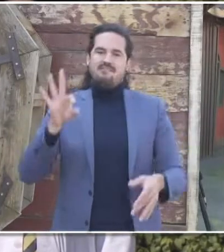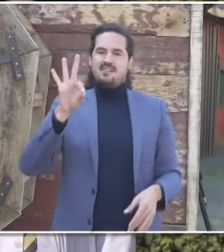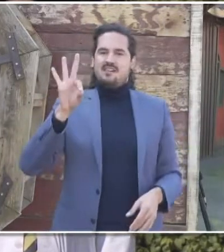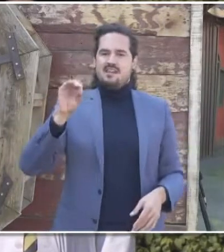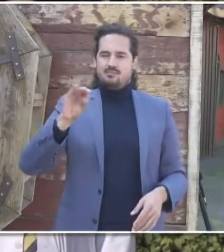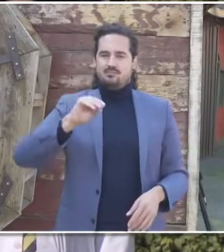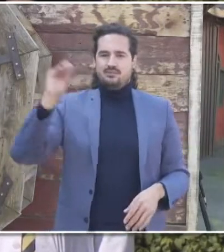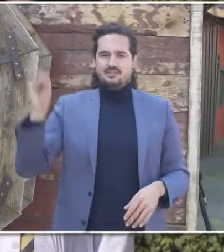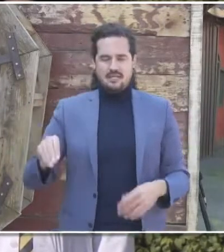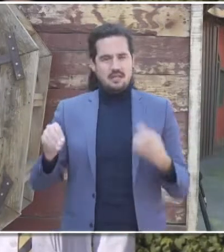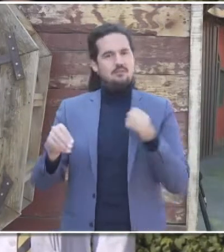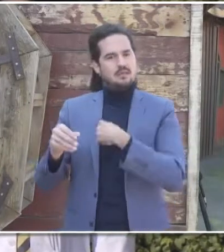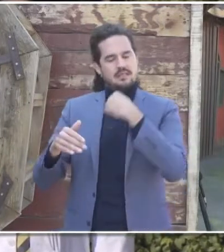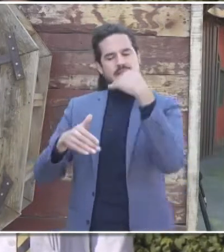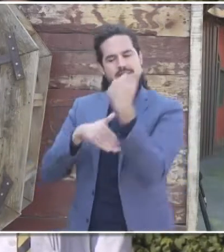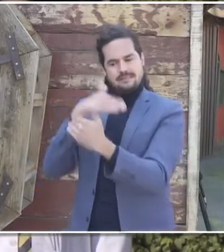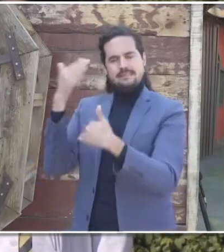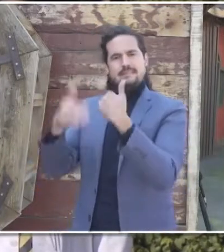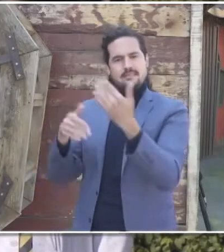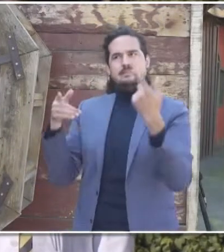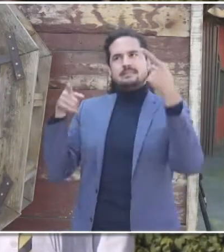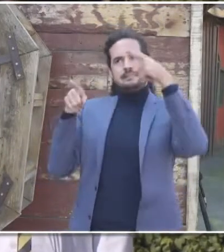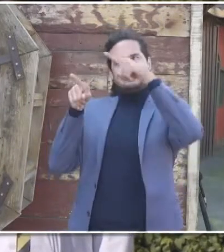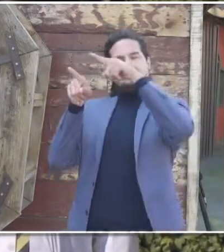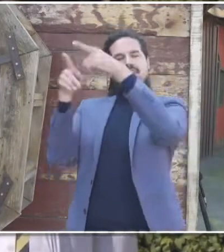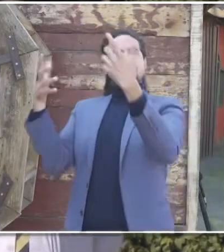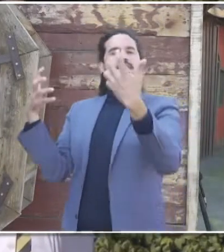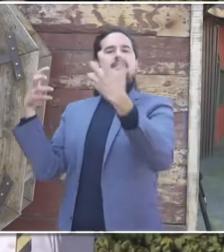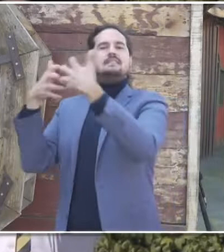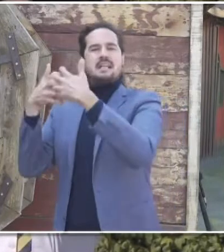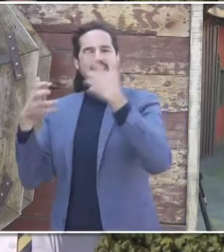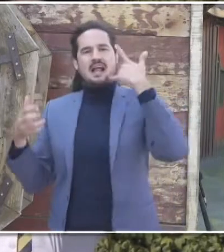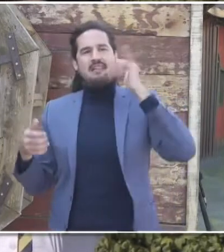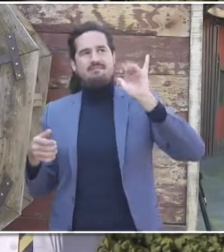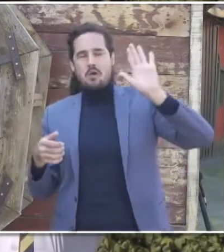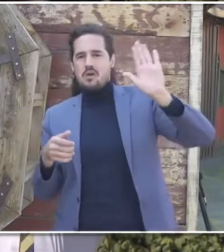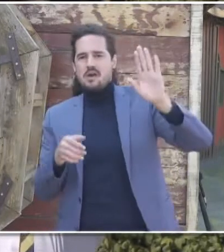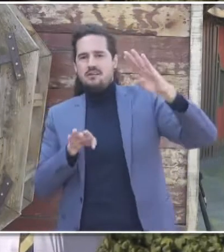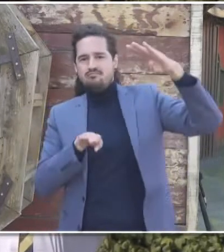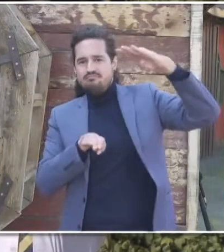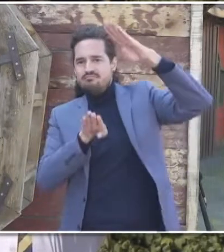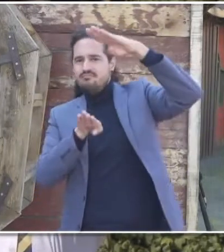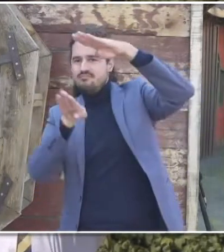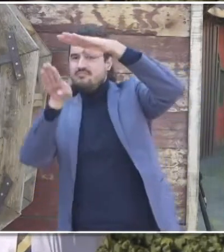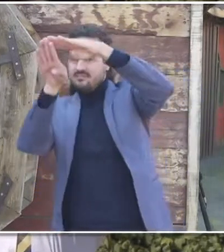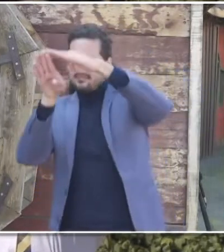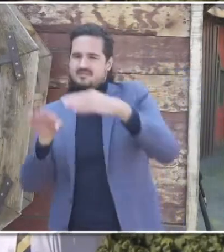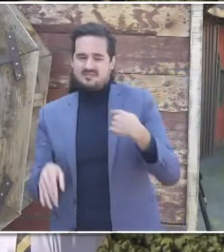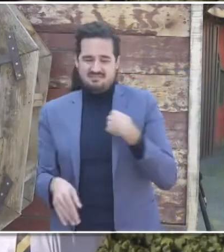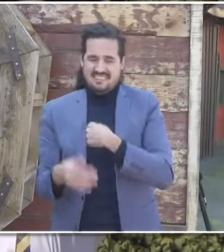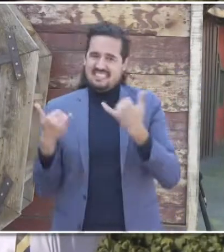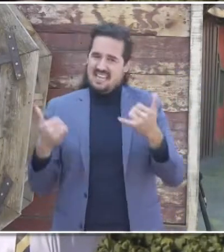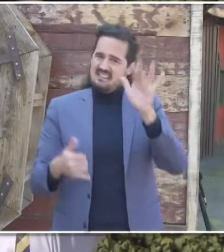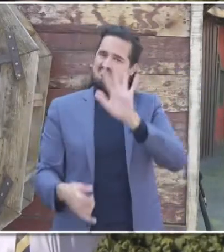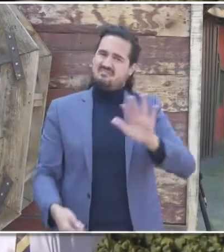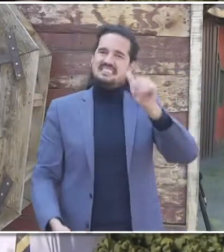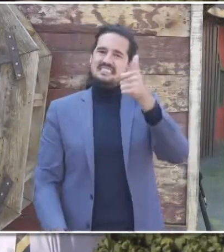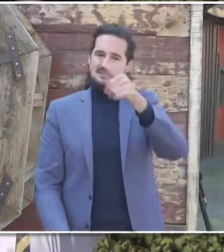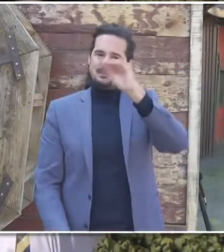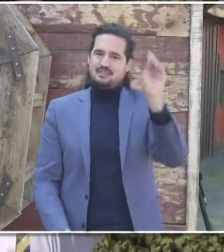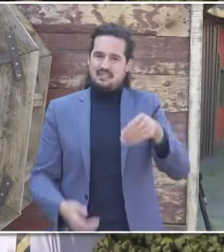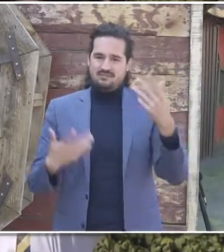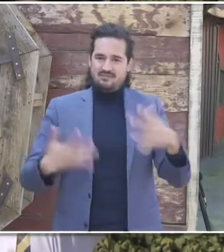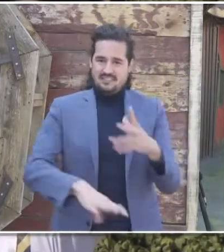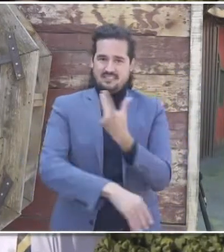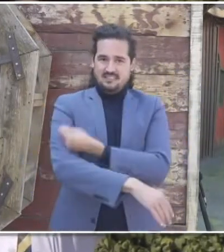California. But let's understand where we are. We have a vaccine shortage here in our country